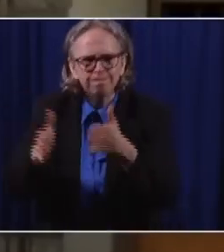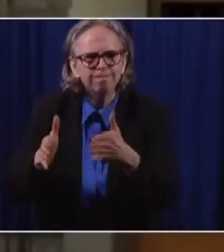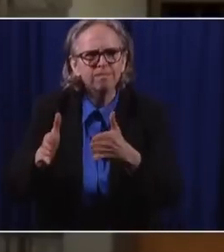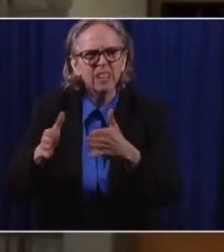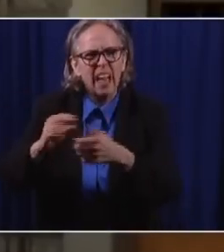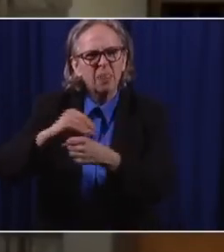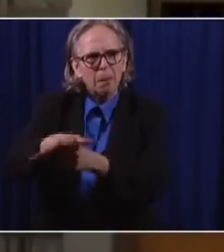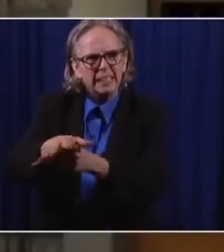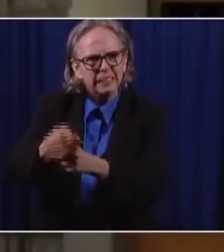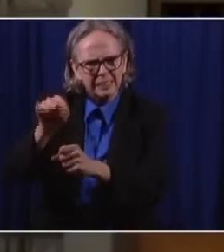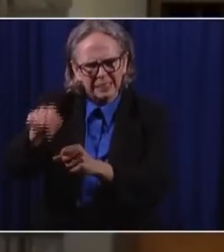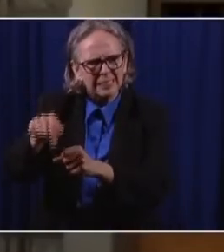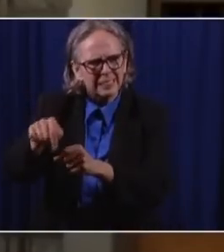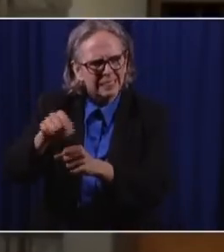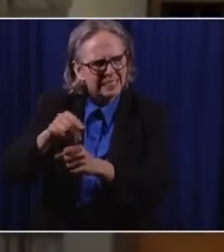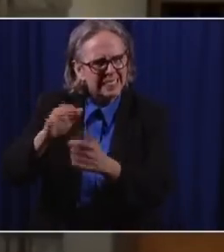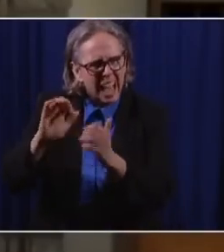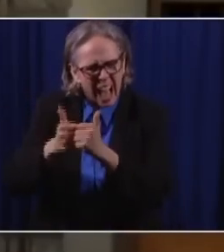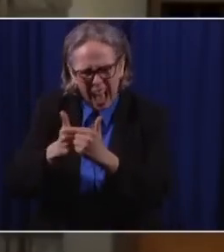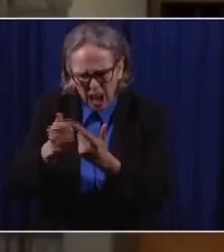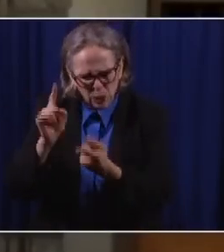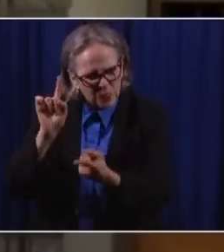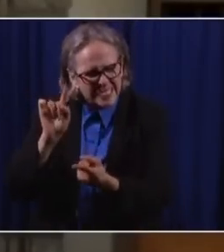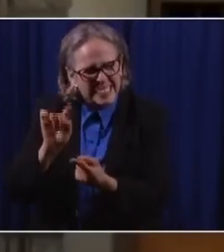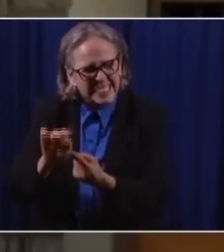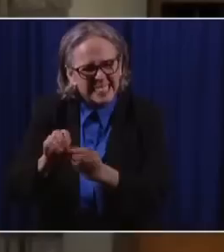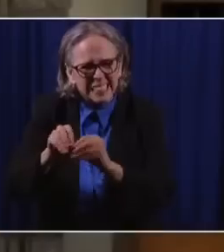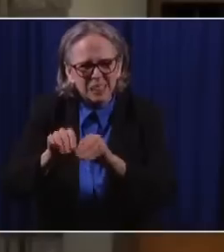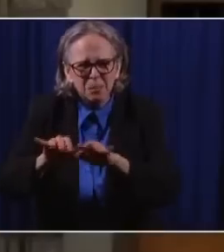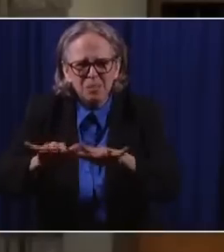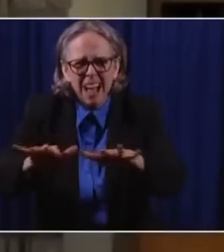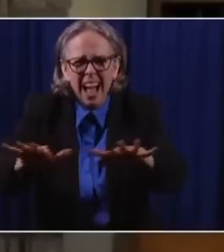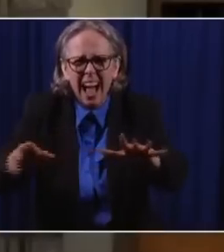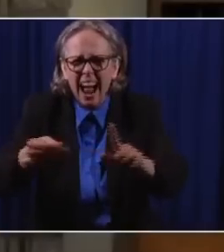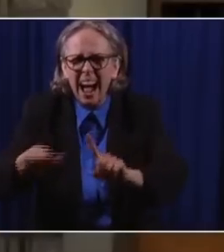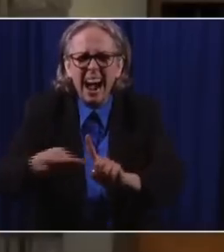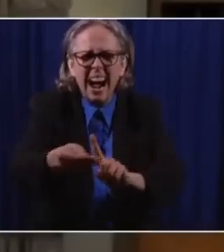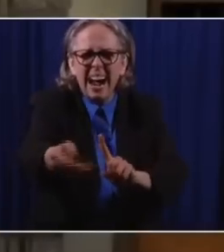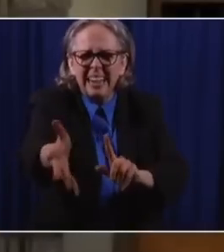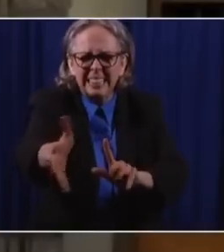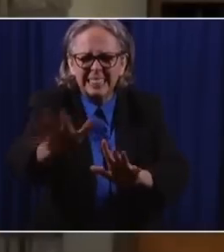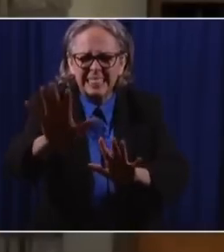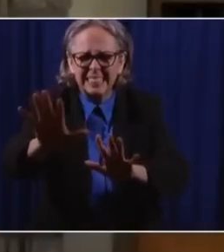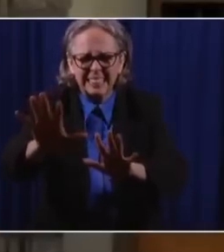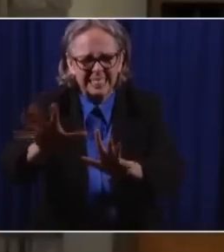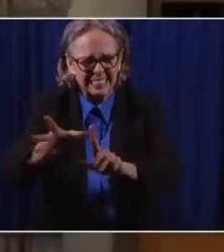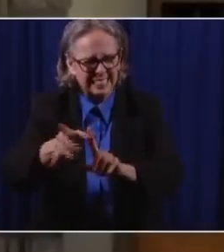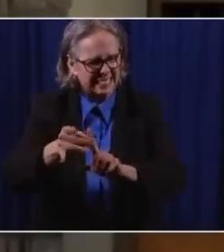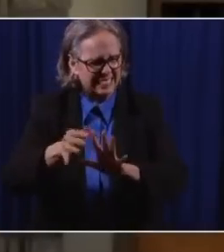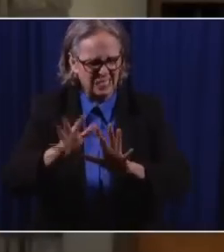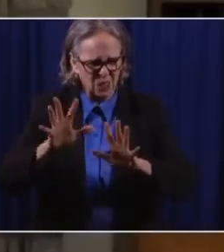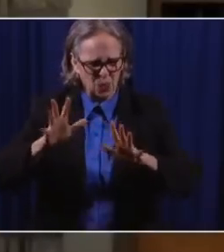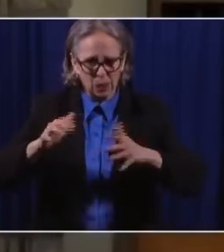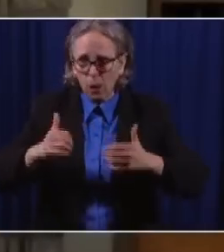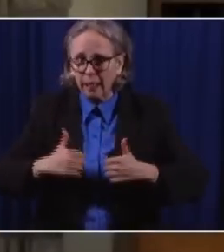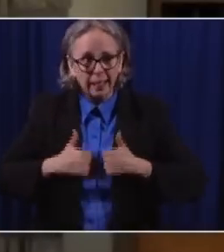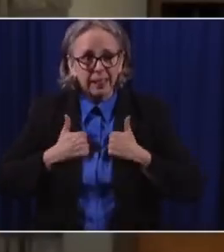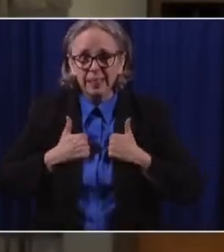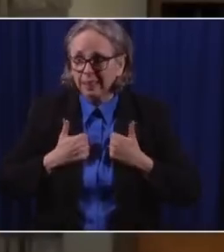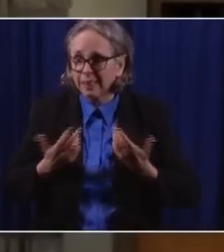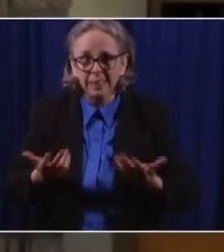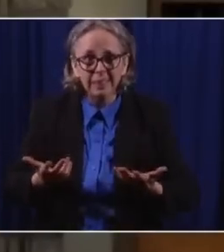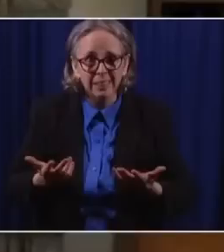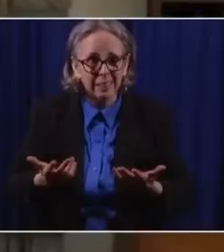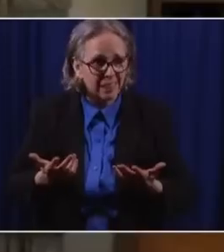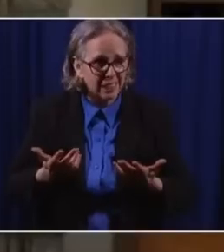and get this virus down and being able to, live with this virus until we get the vaccine, but